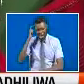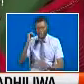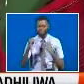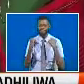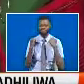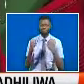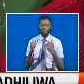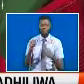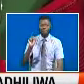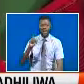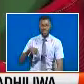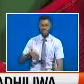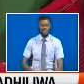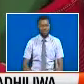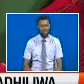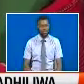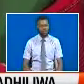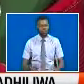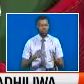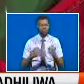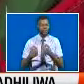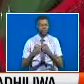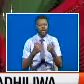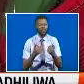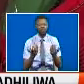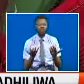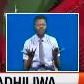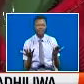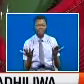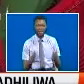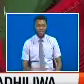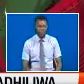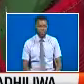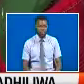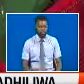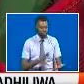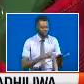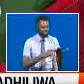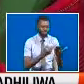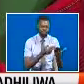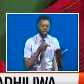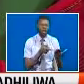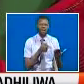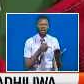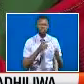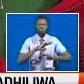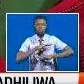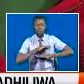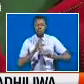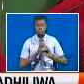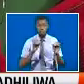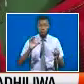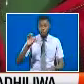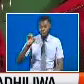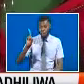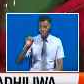toughness. And most of the time, the biggest challenge is usually the resources which Odibets has brought on